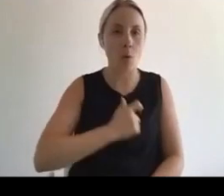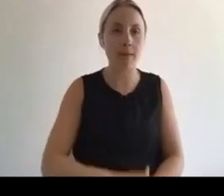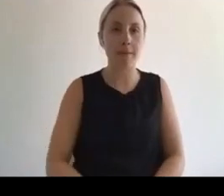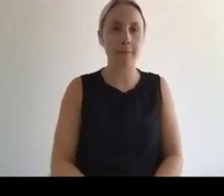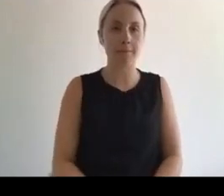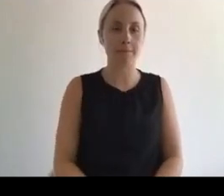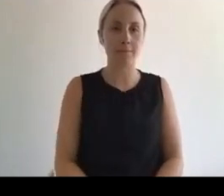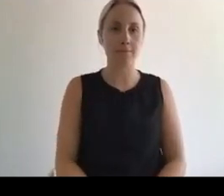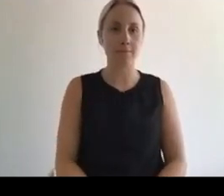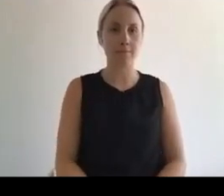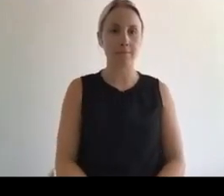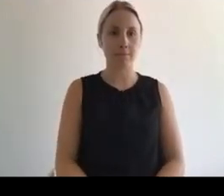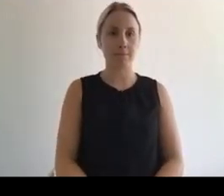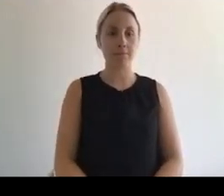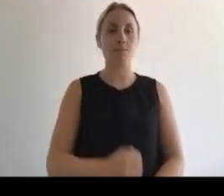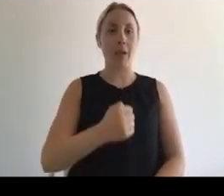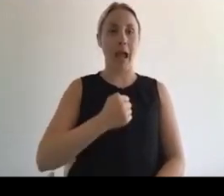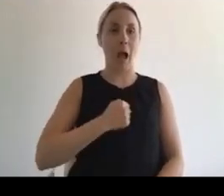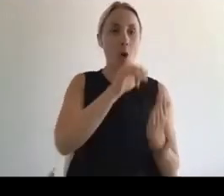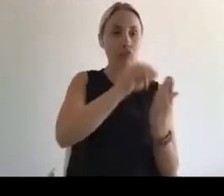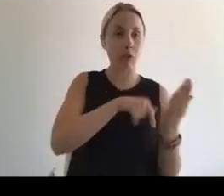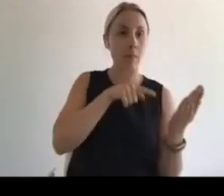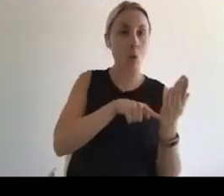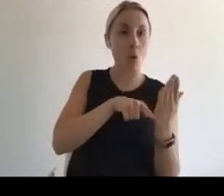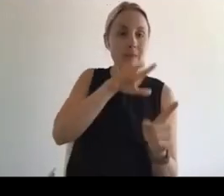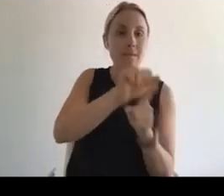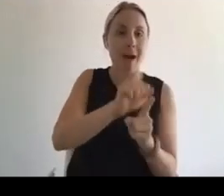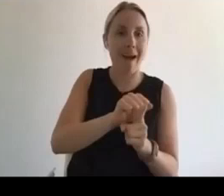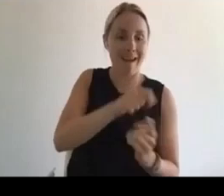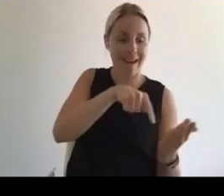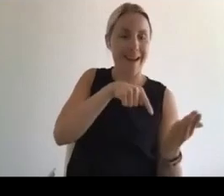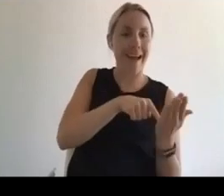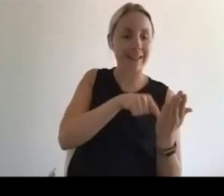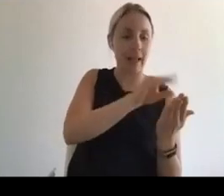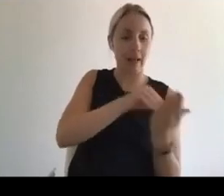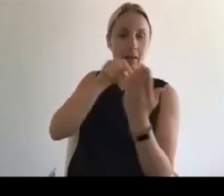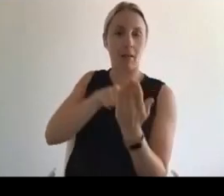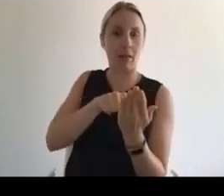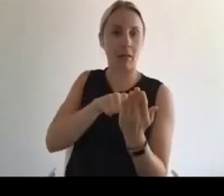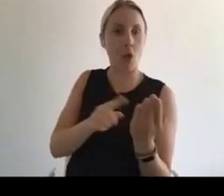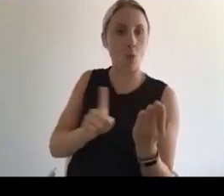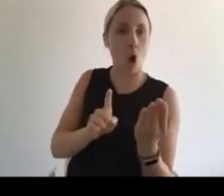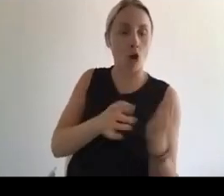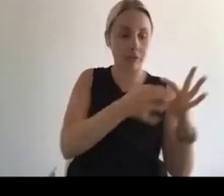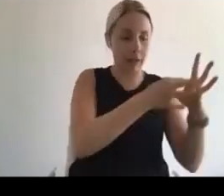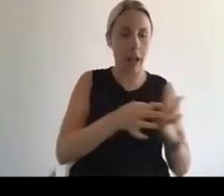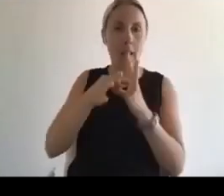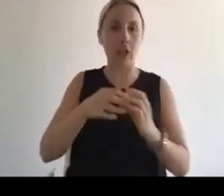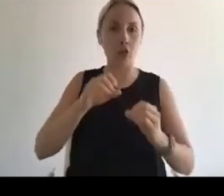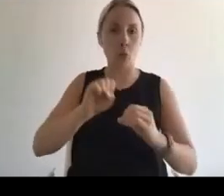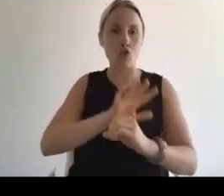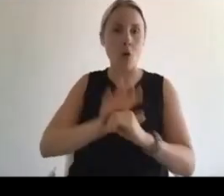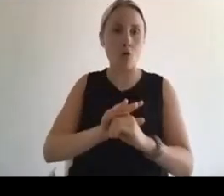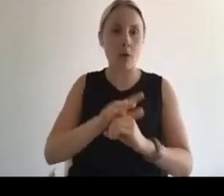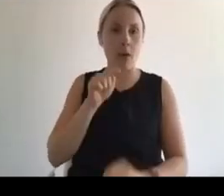Taking our report, the findings of our report, and putting them in this COVID spotlight, we see